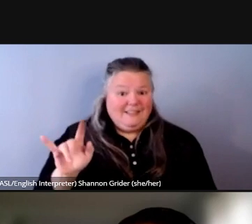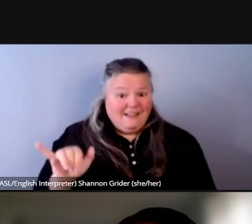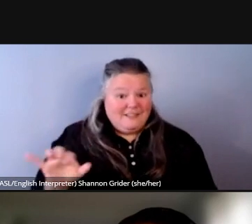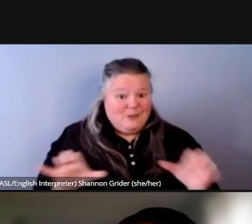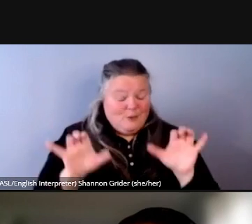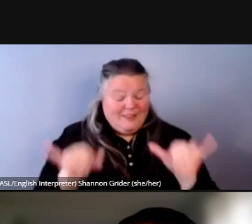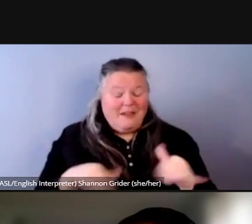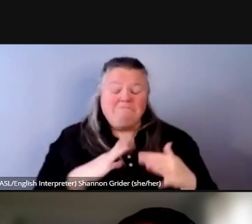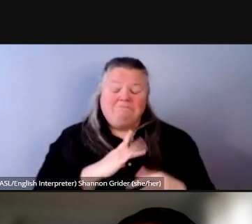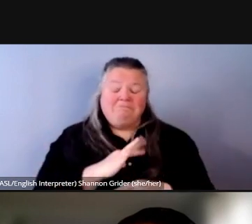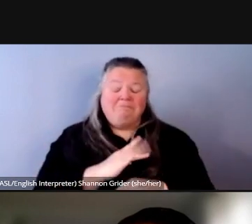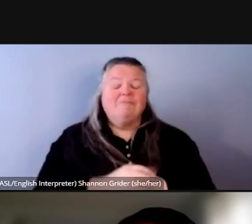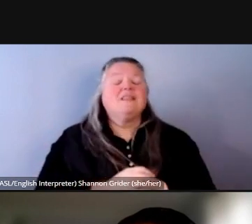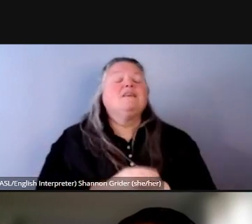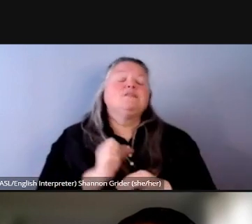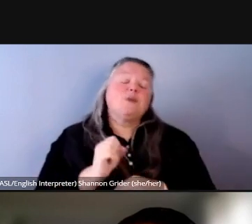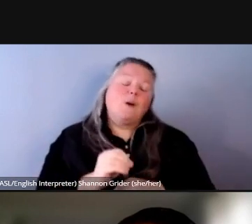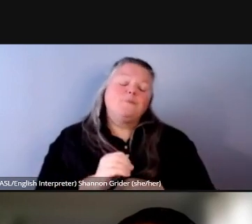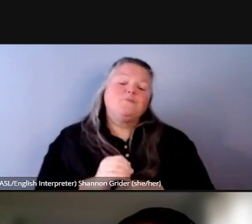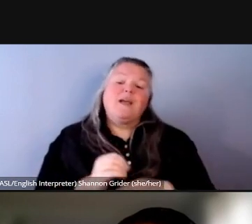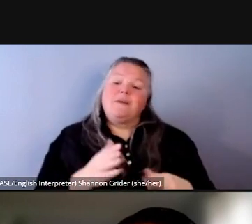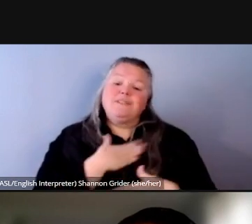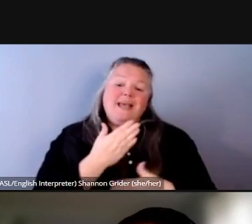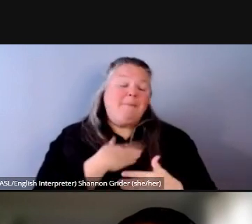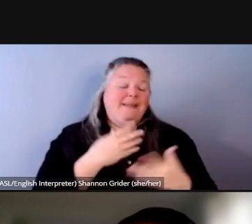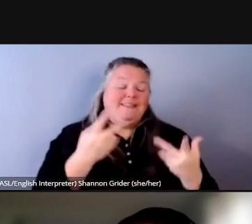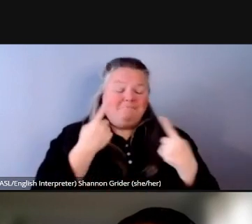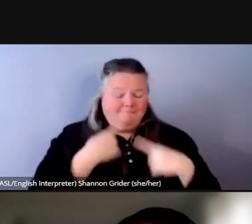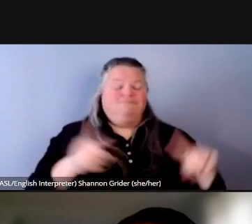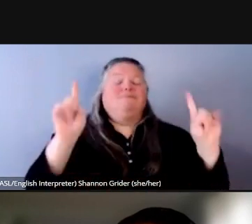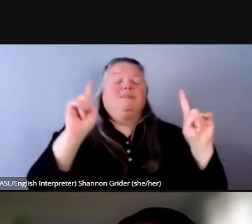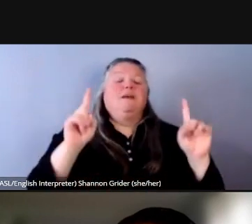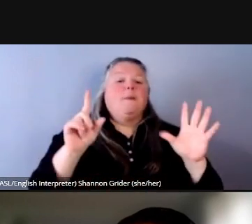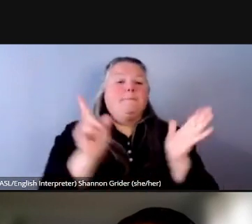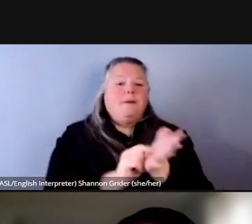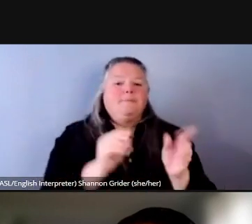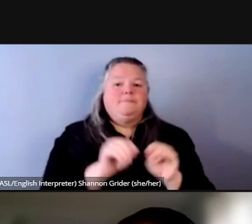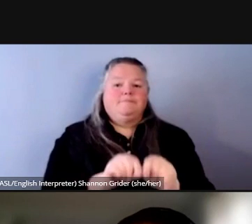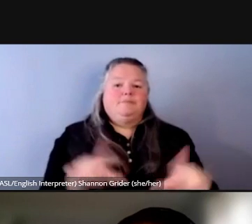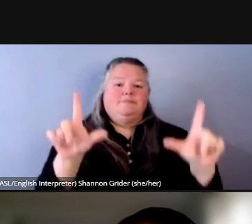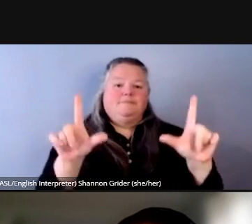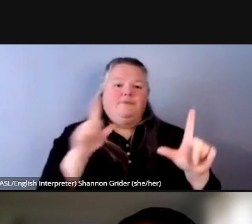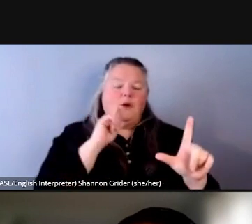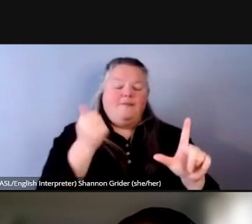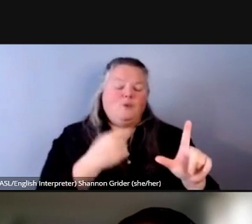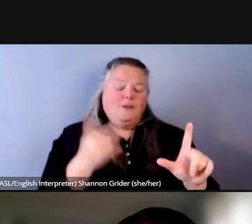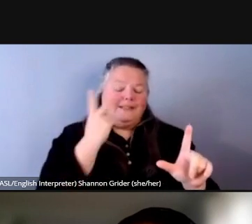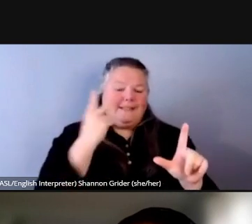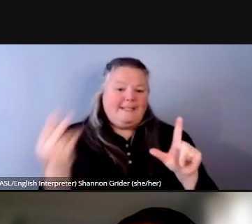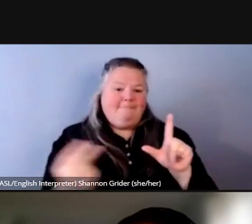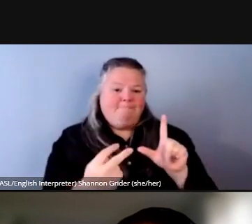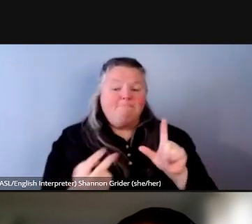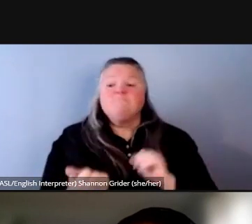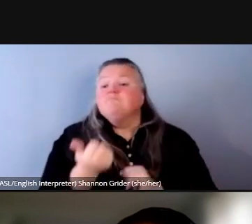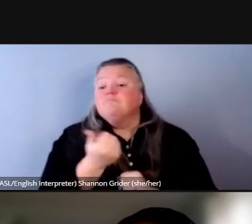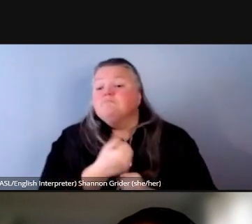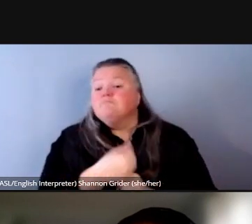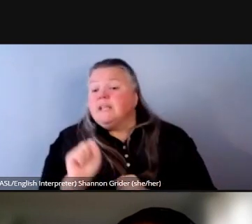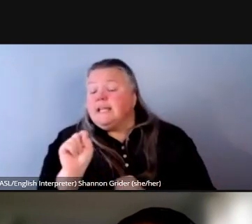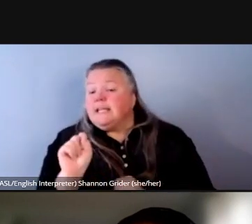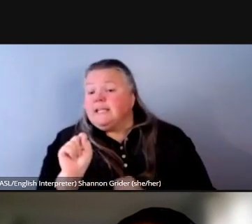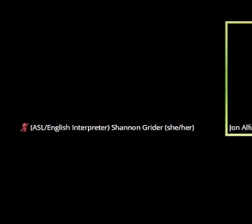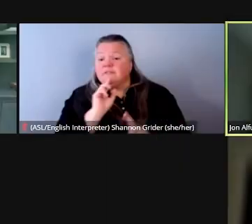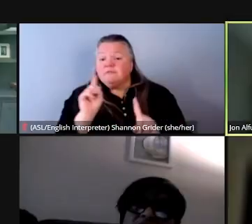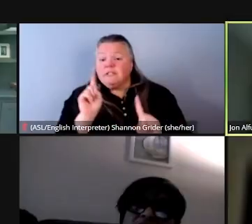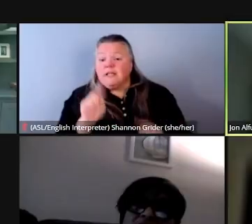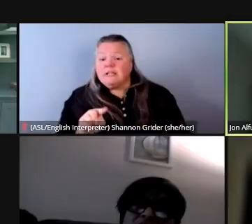this see the light of day and get out in the world in the not too distant future. So we wanted to pause here, see if anyone had any reactions,